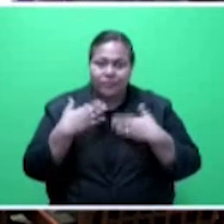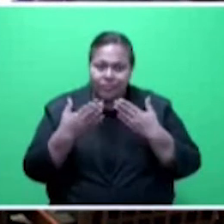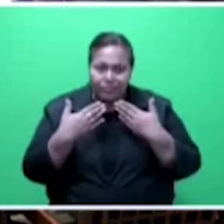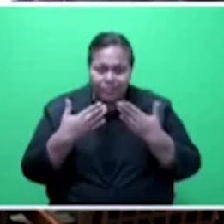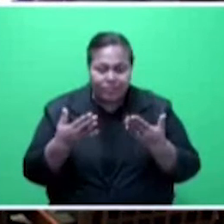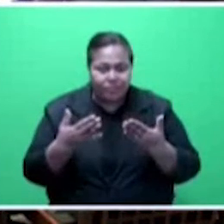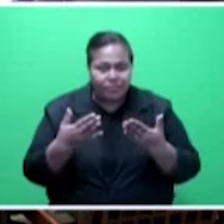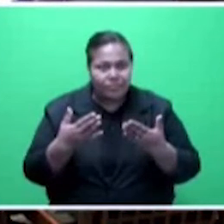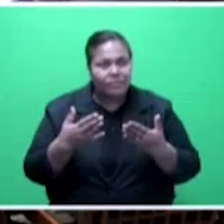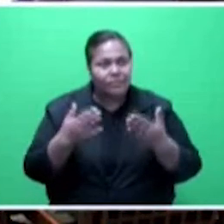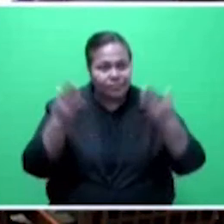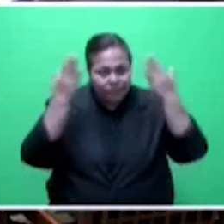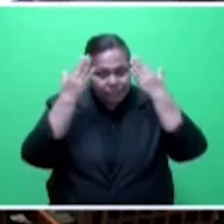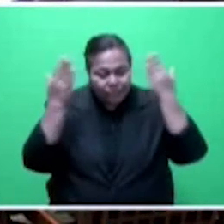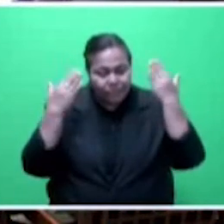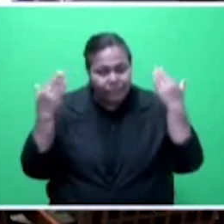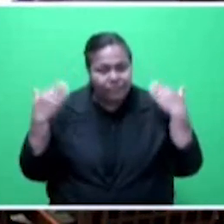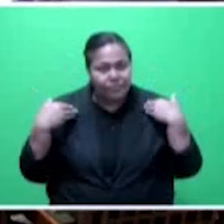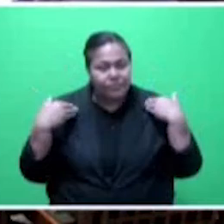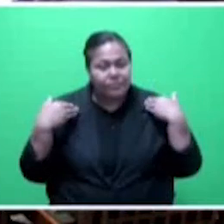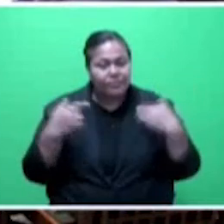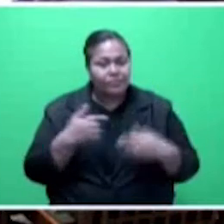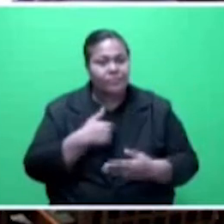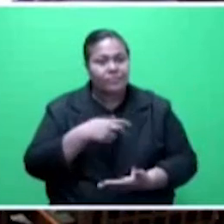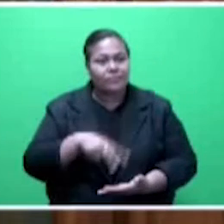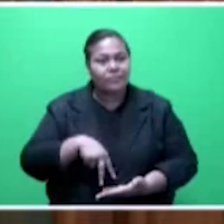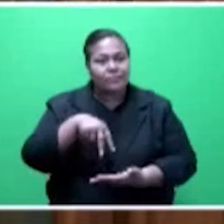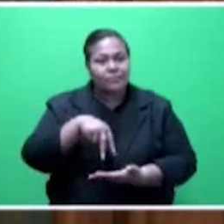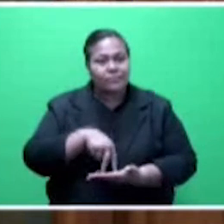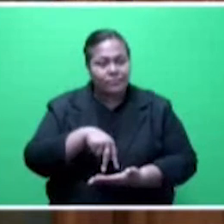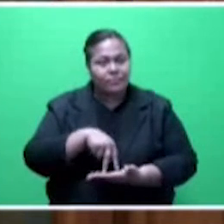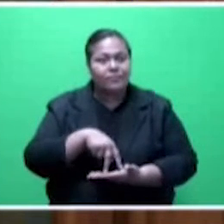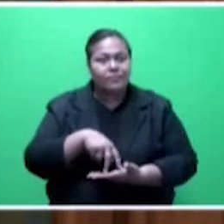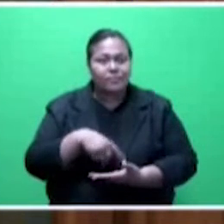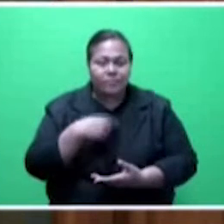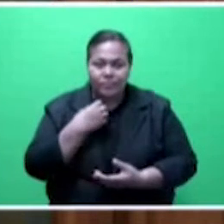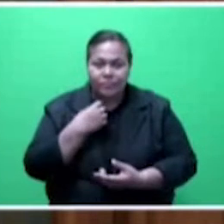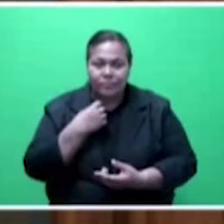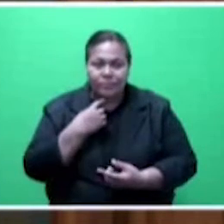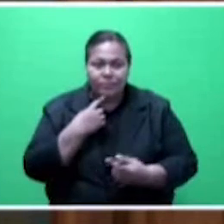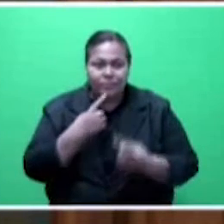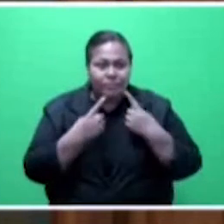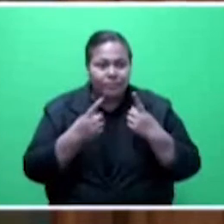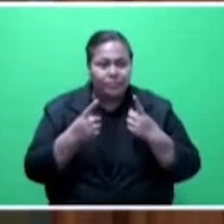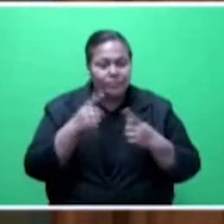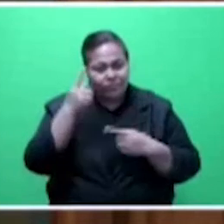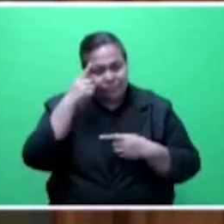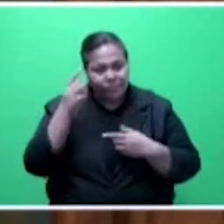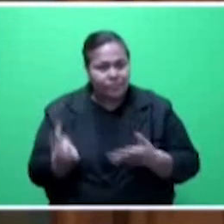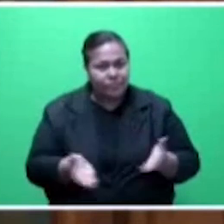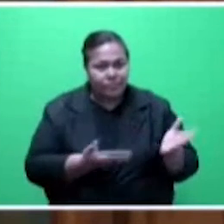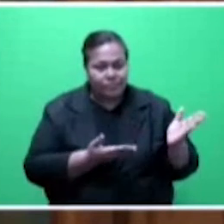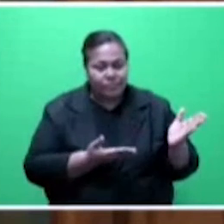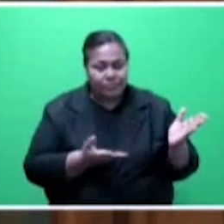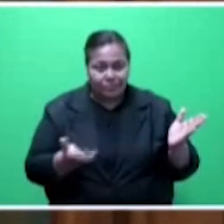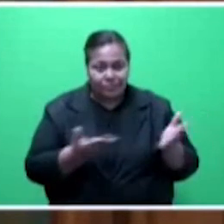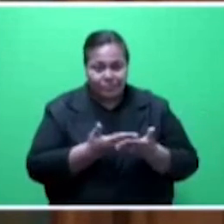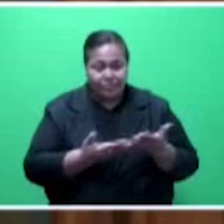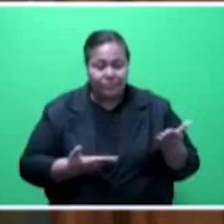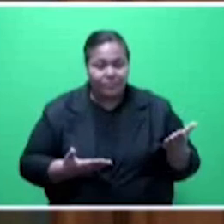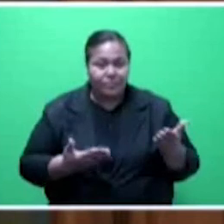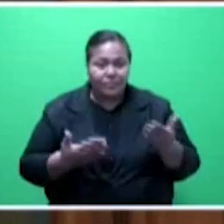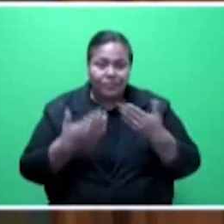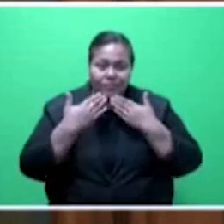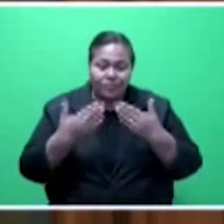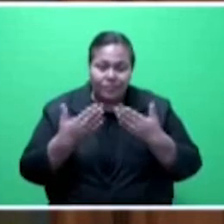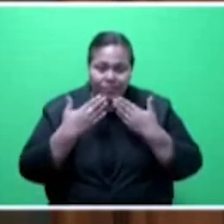Mr. Speaker, sir. Mr. Speaker, sir, I rise to contribute towards the motion moved by Honourable Attorney General. Mr. Speaker, sir,